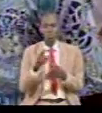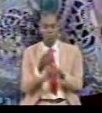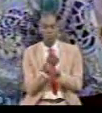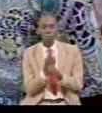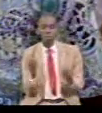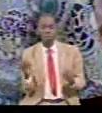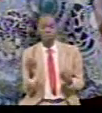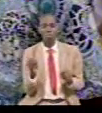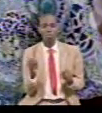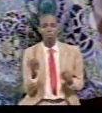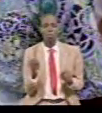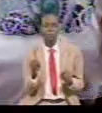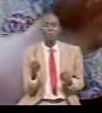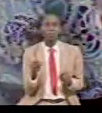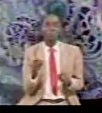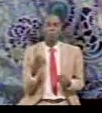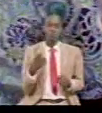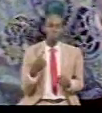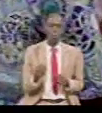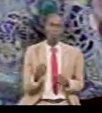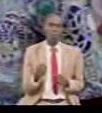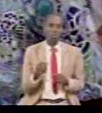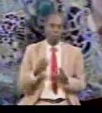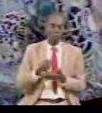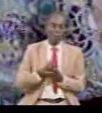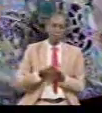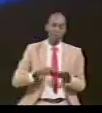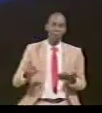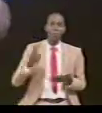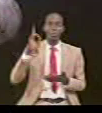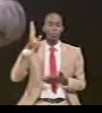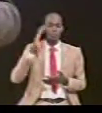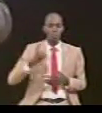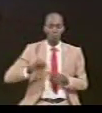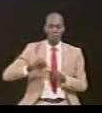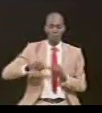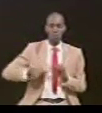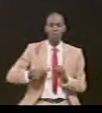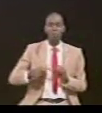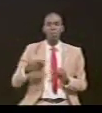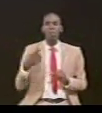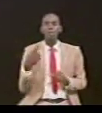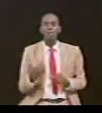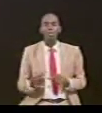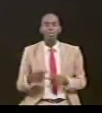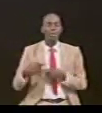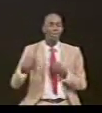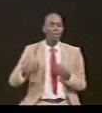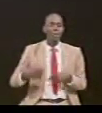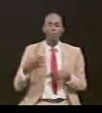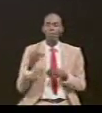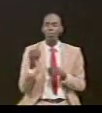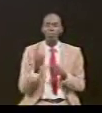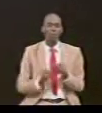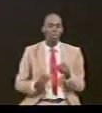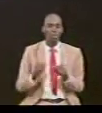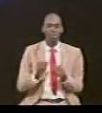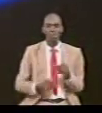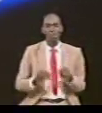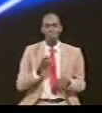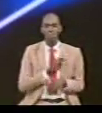You will sanctify, circumcise the heart of every member in